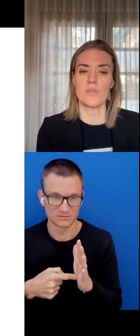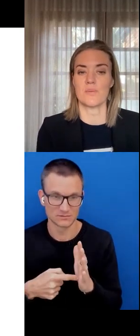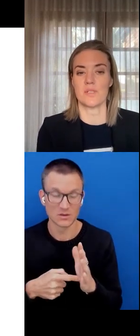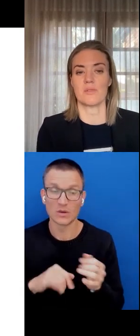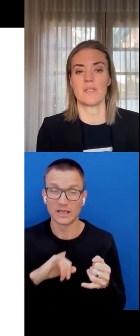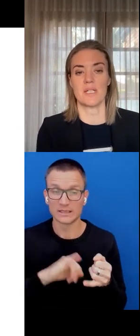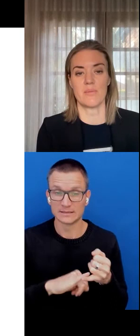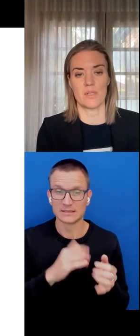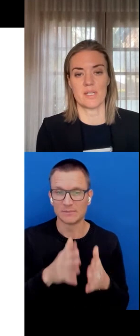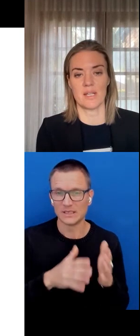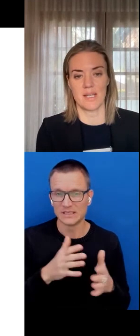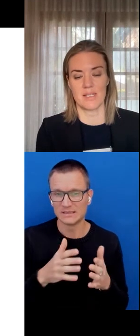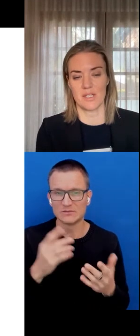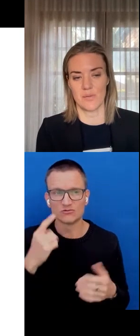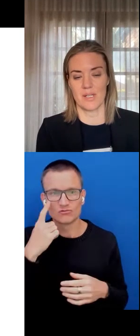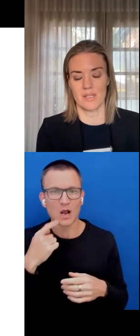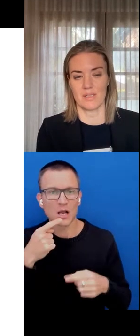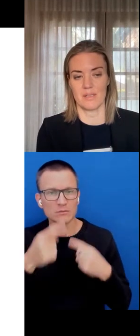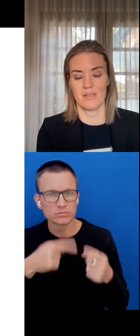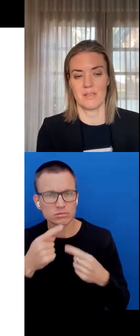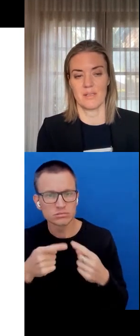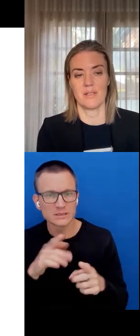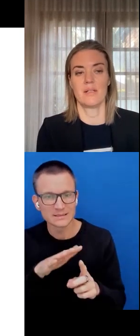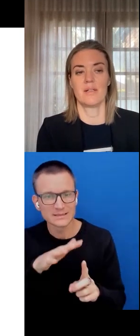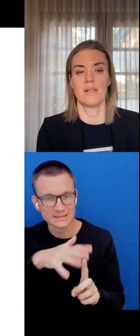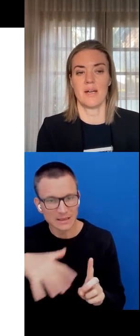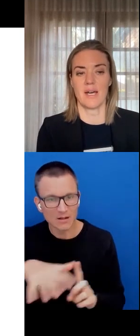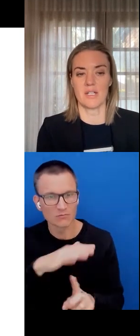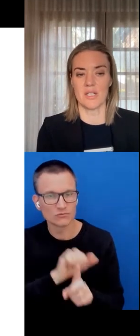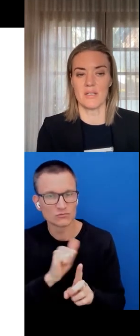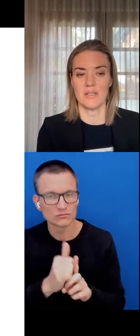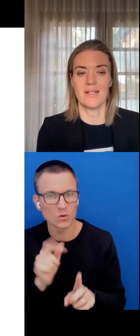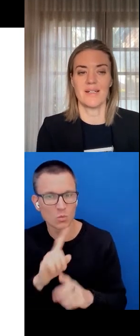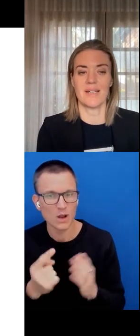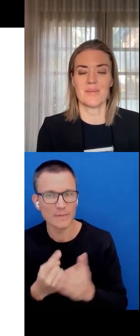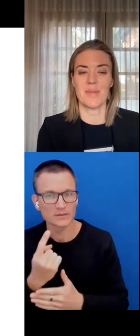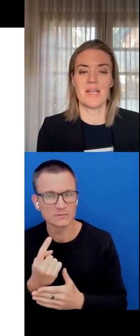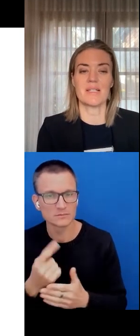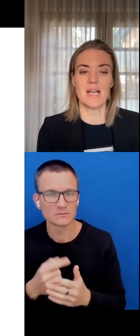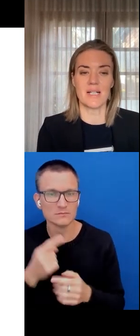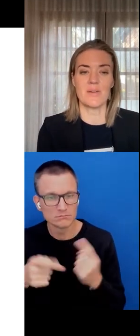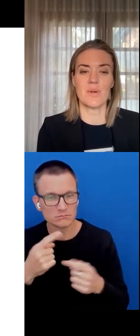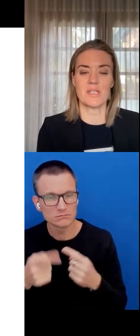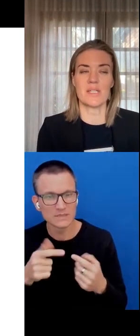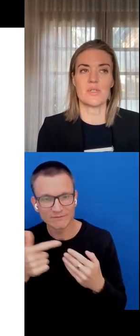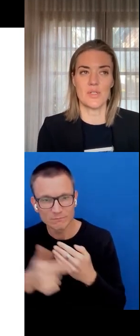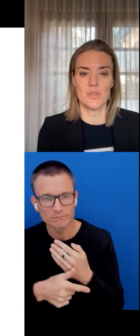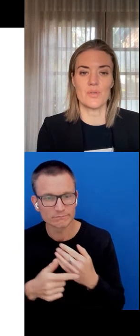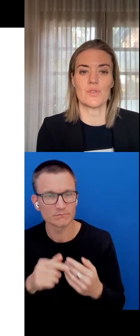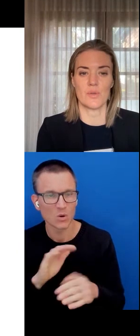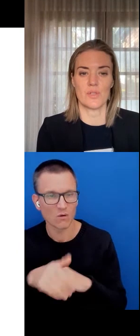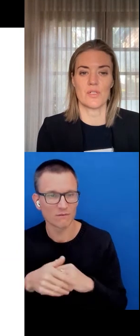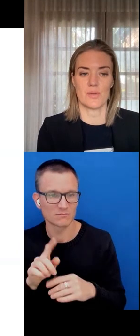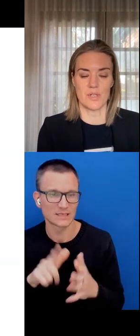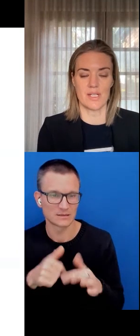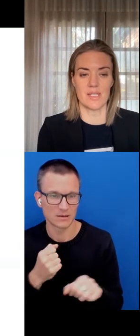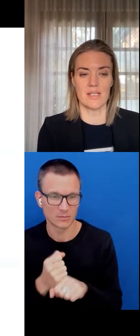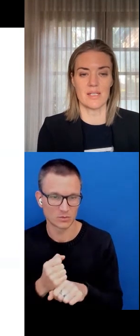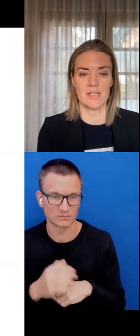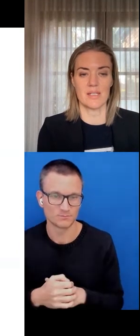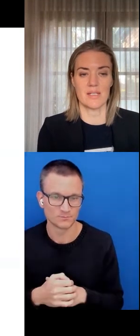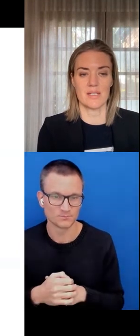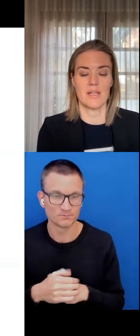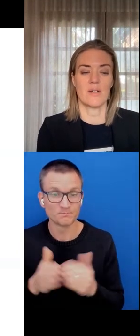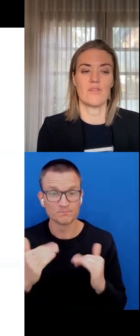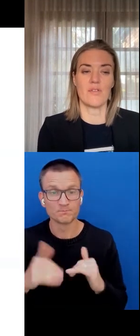what your responsibility was in that situation. Action, explain exactly what steps you took to address